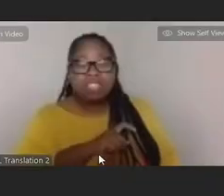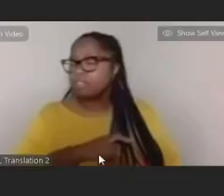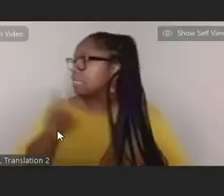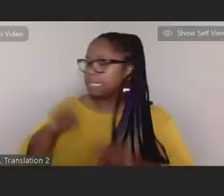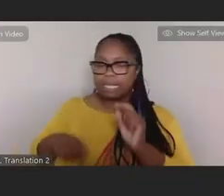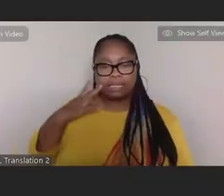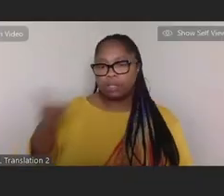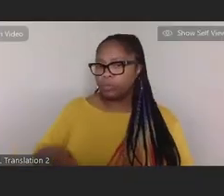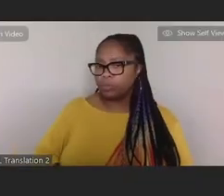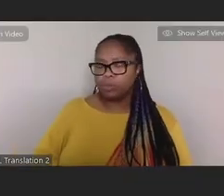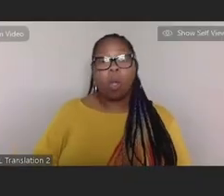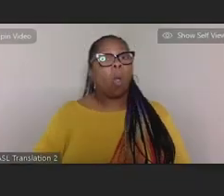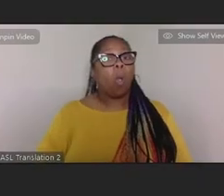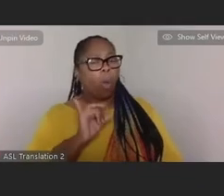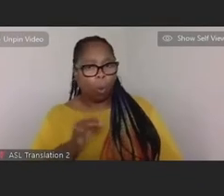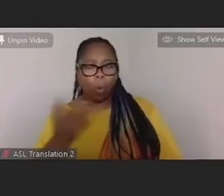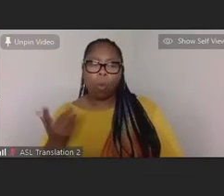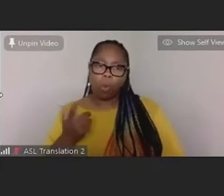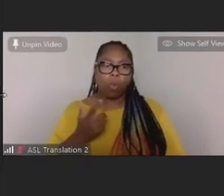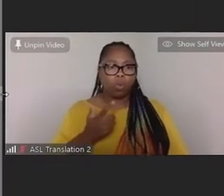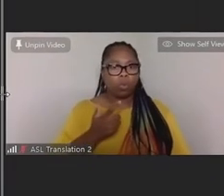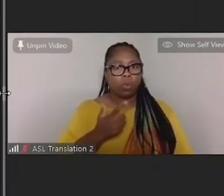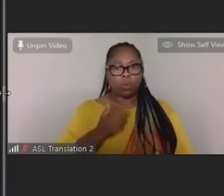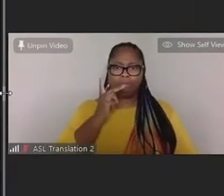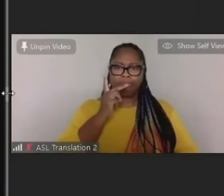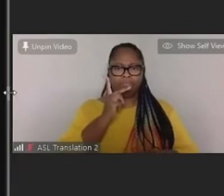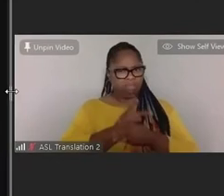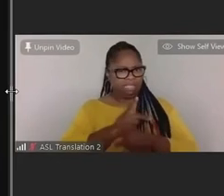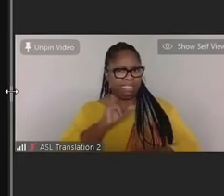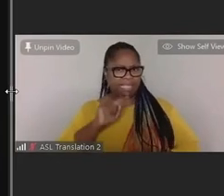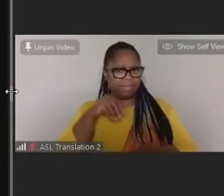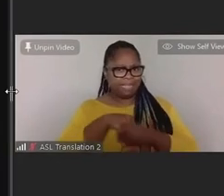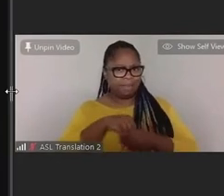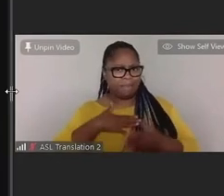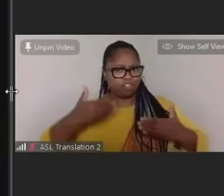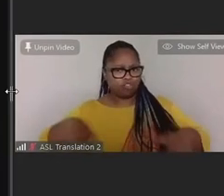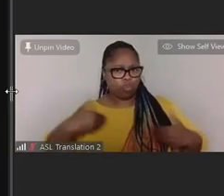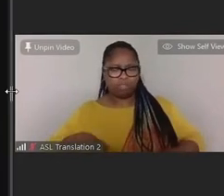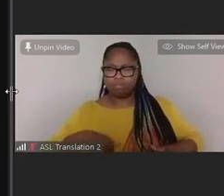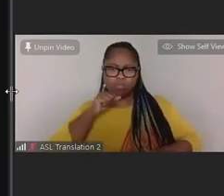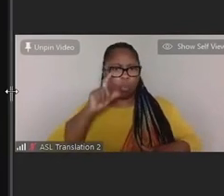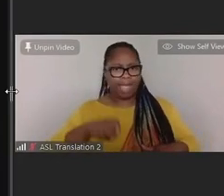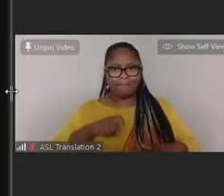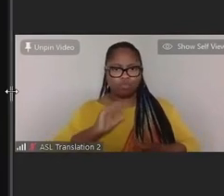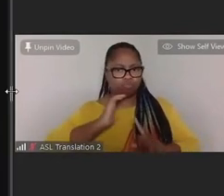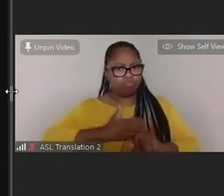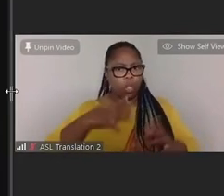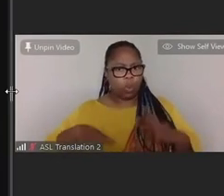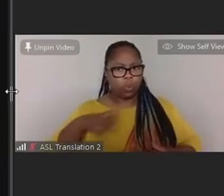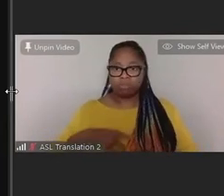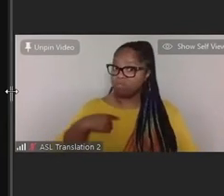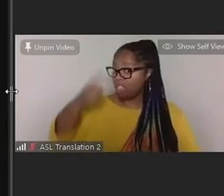cannot. Okay, so I can keep it in my shorts. I can stay undressed, great. I think you better proceed,